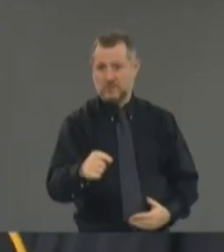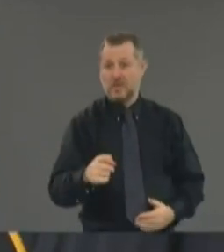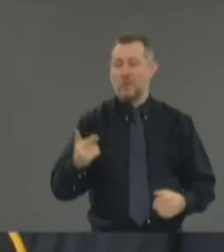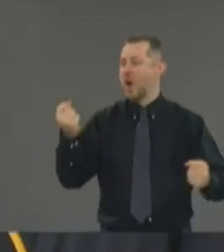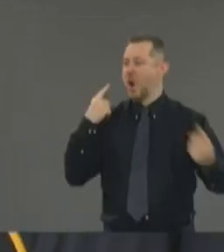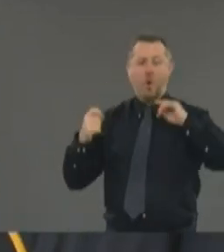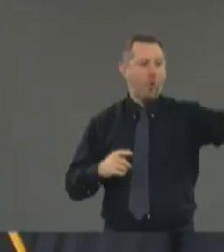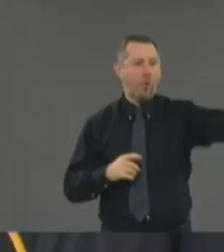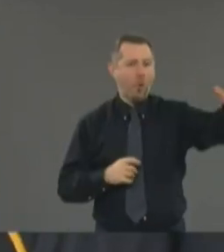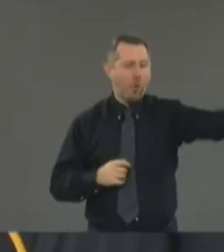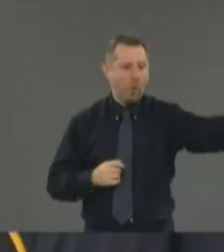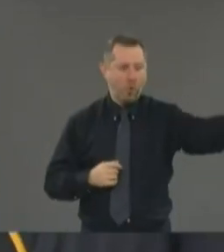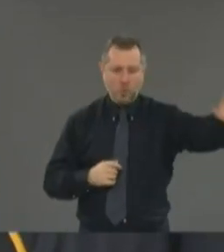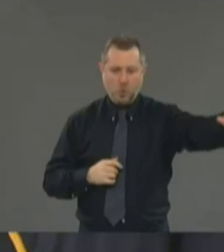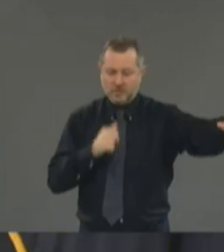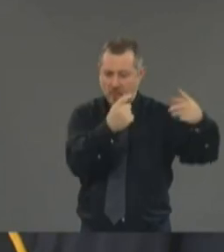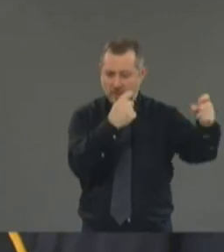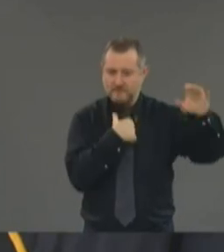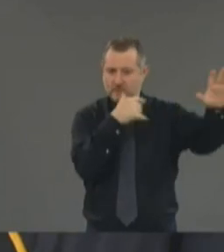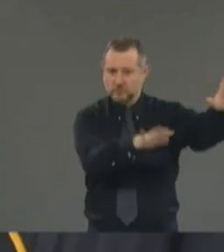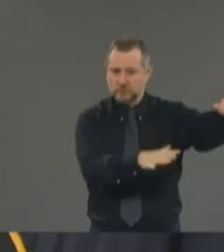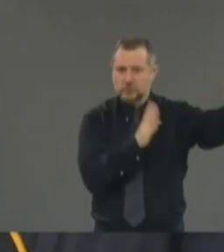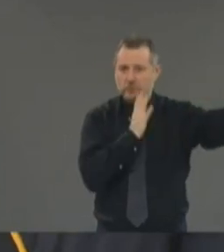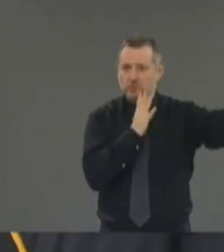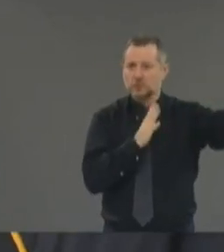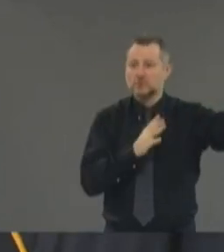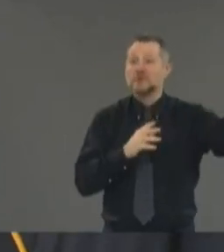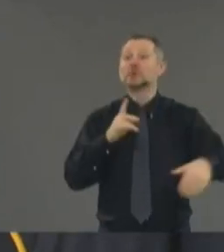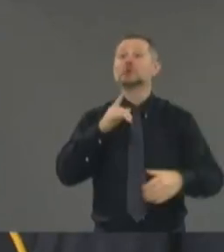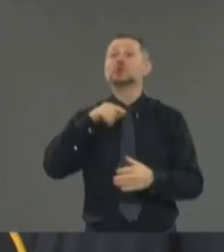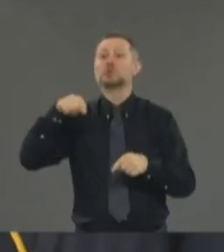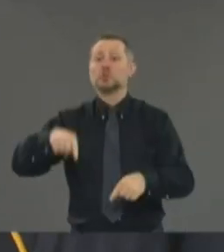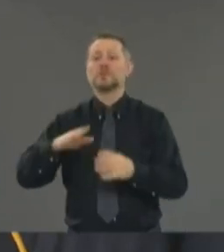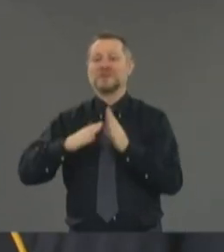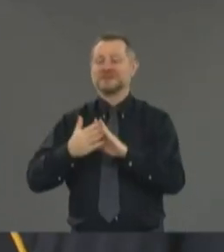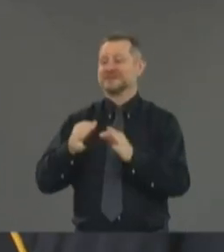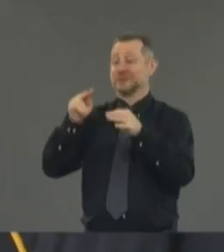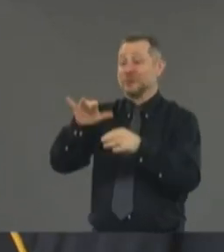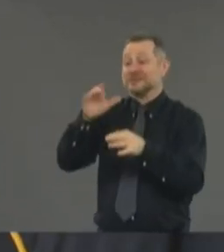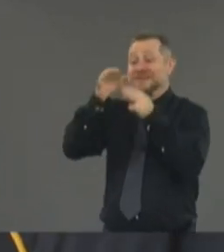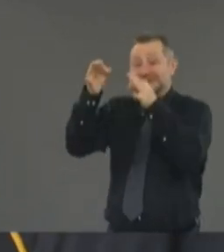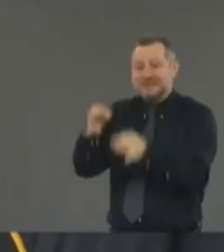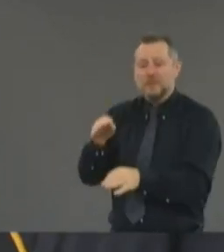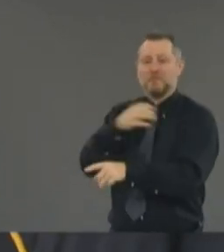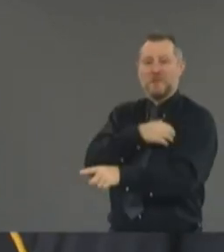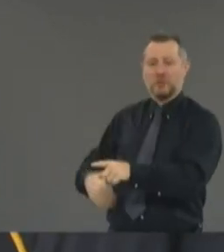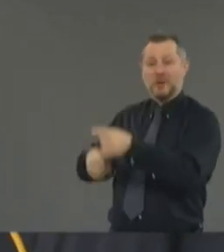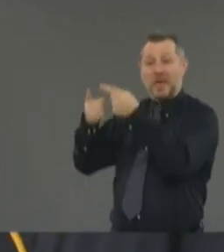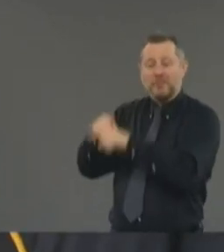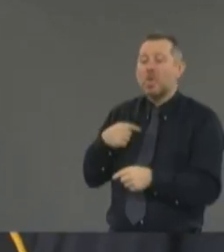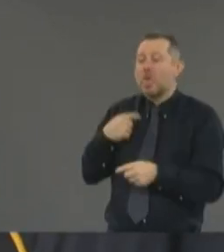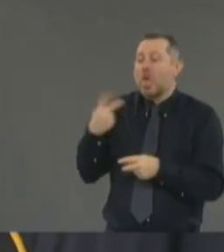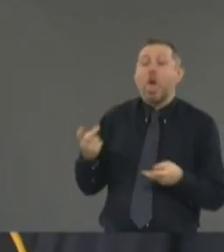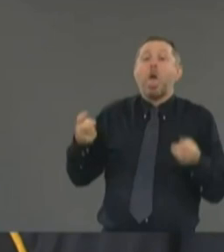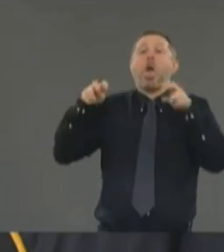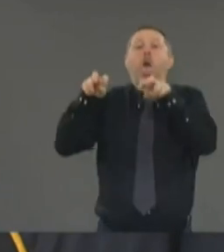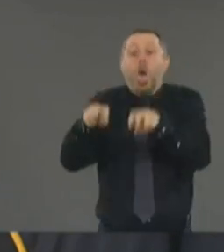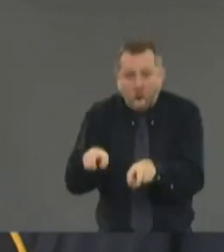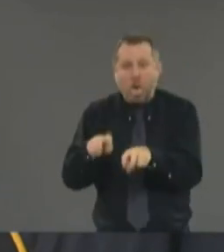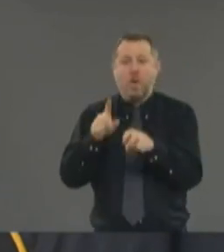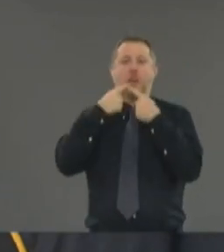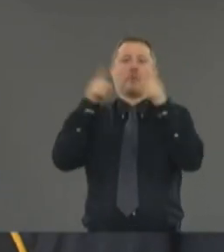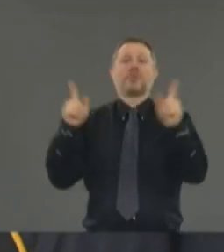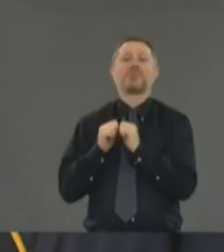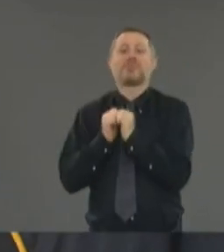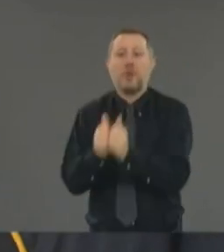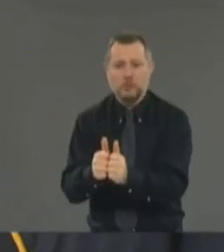Hold it. It's a city decision. I announced the New York City one with the mayor at 11.